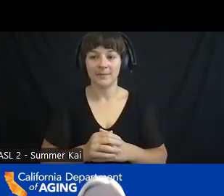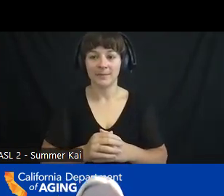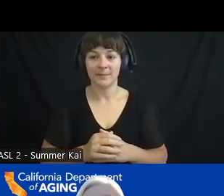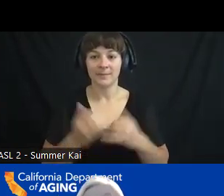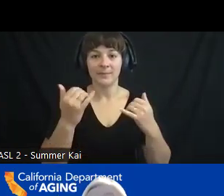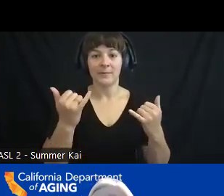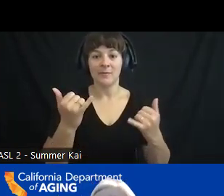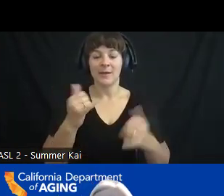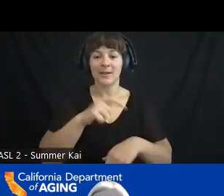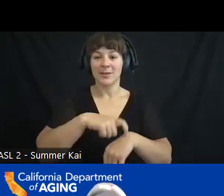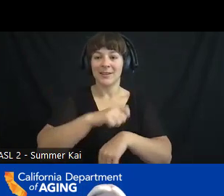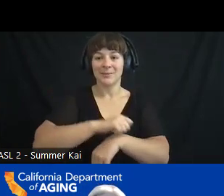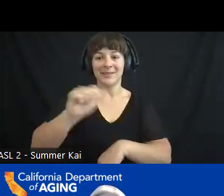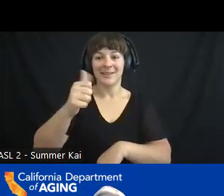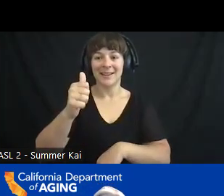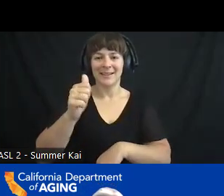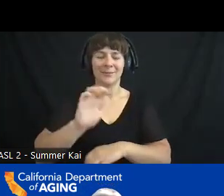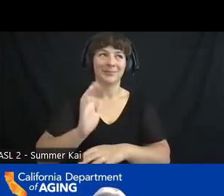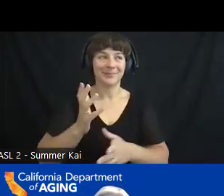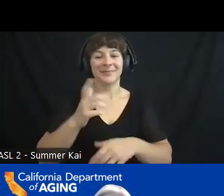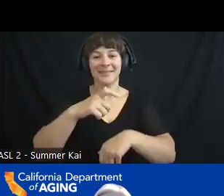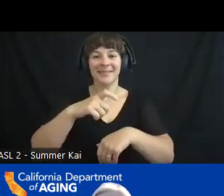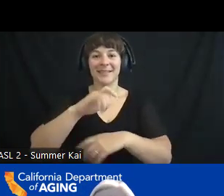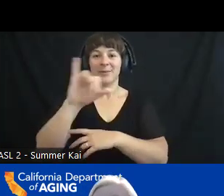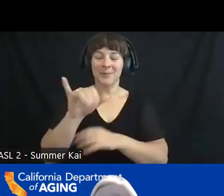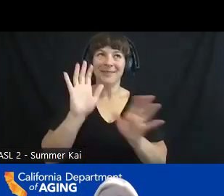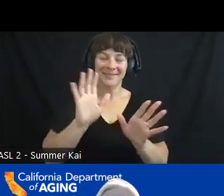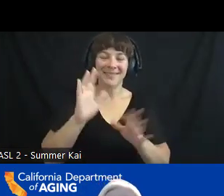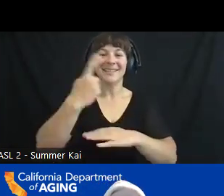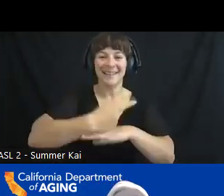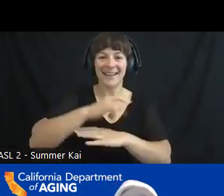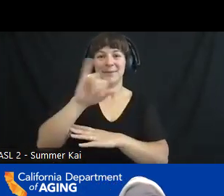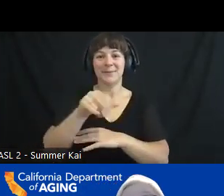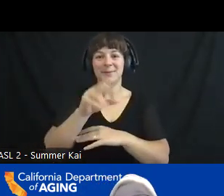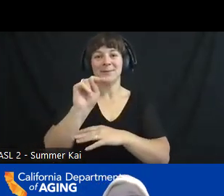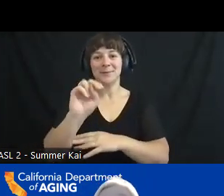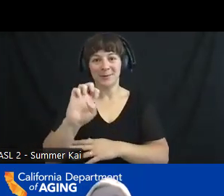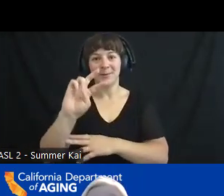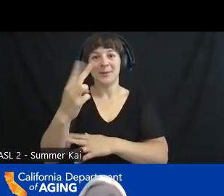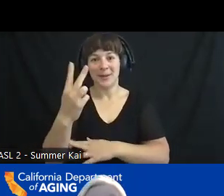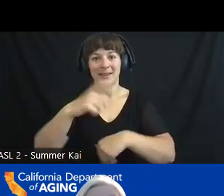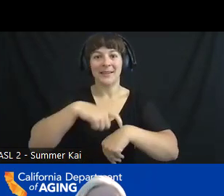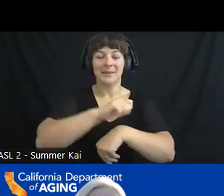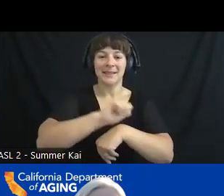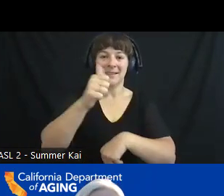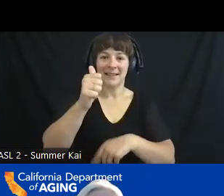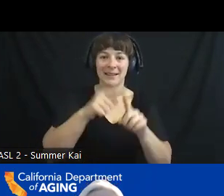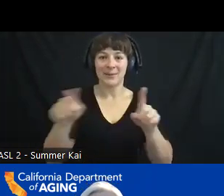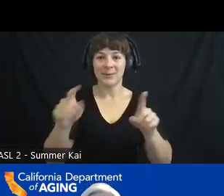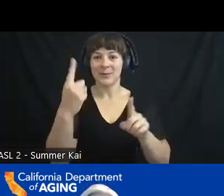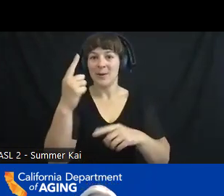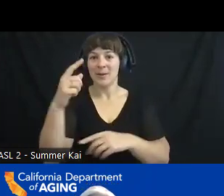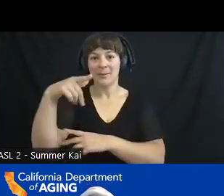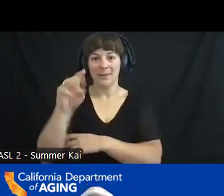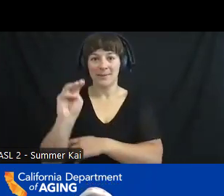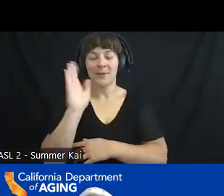10 a.m. Today is 10 a.m. Today is June 12th and is 10 a.m. and this meeting runs from 10 to 1 p.m. We will